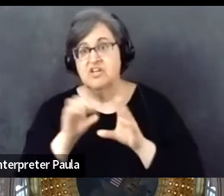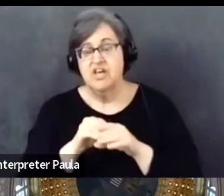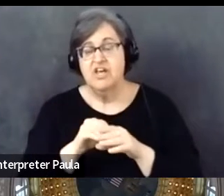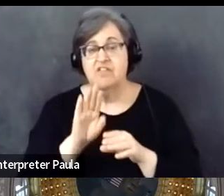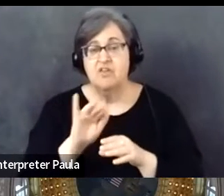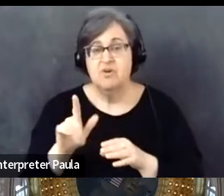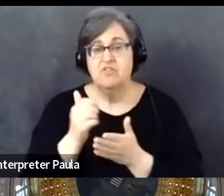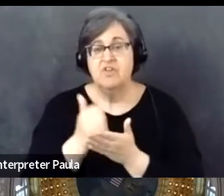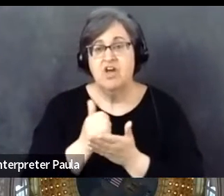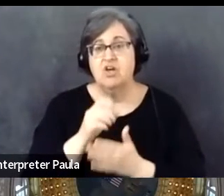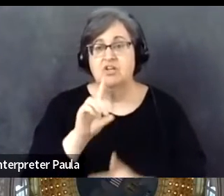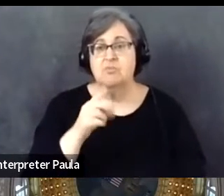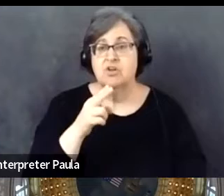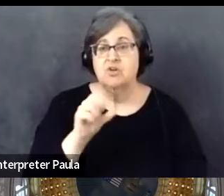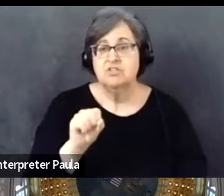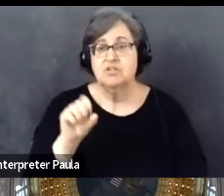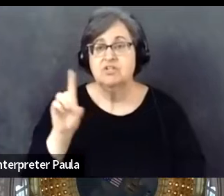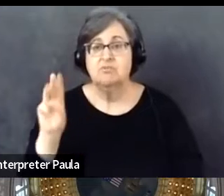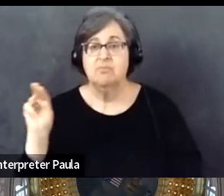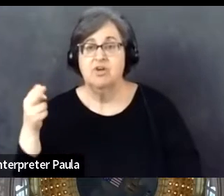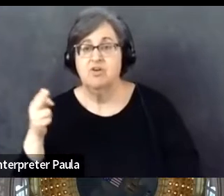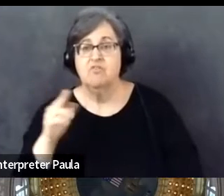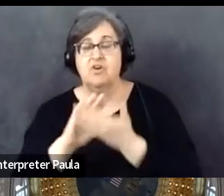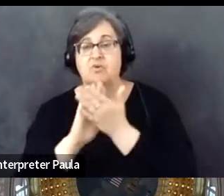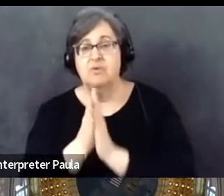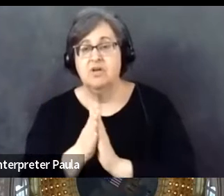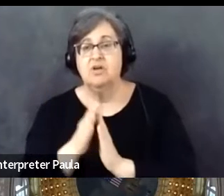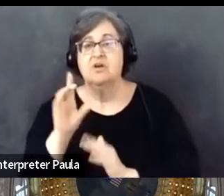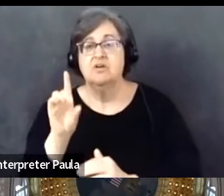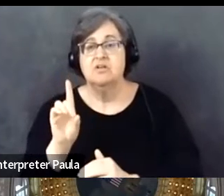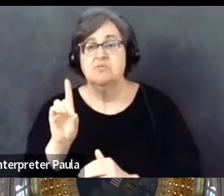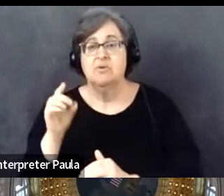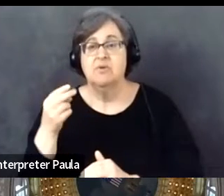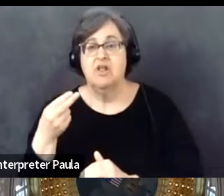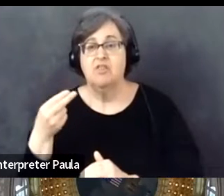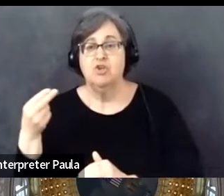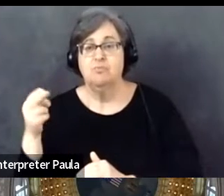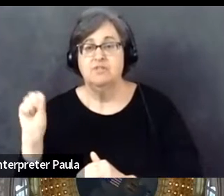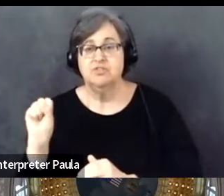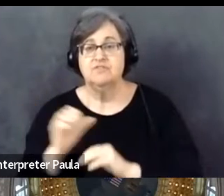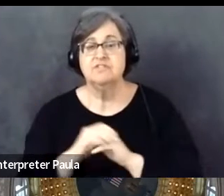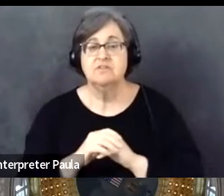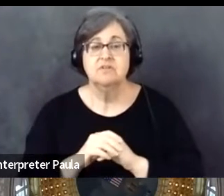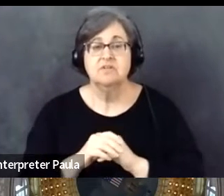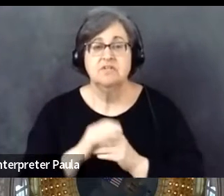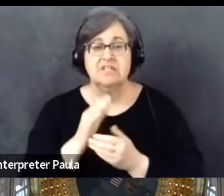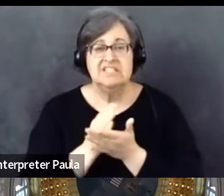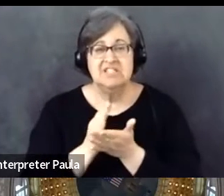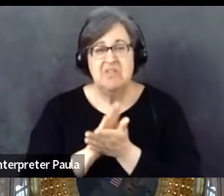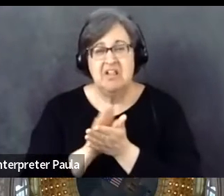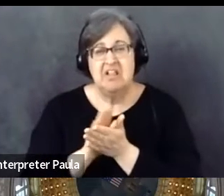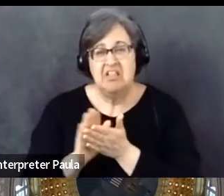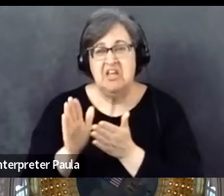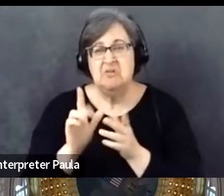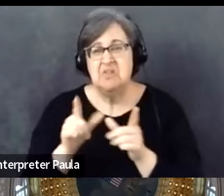Department of Public Health to merge into the Department of Health and Human Services. There was some cleanup language on the